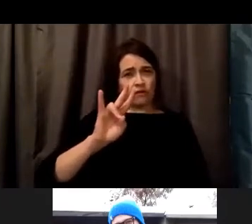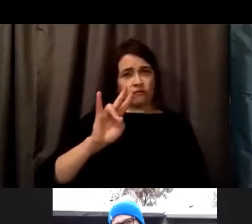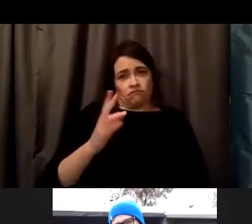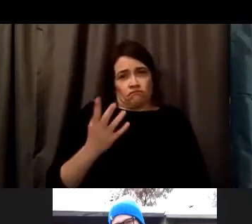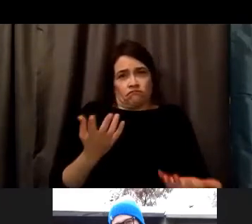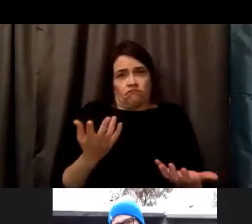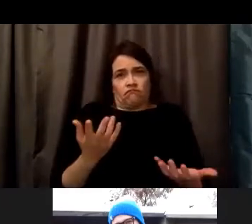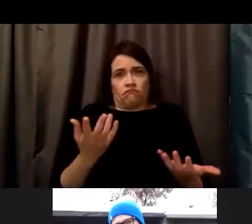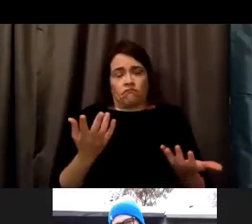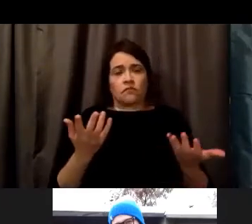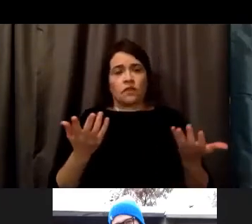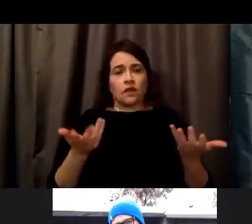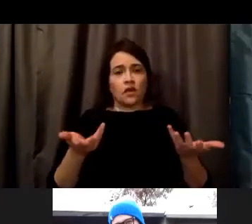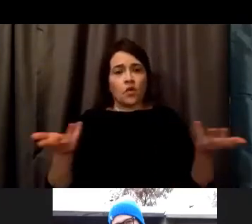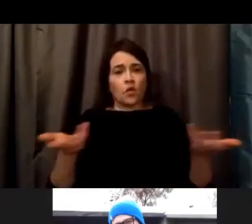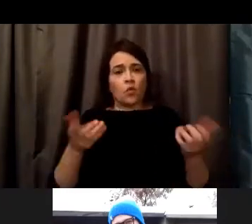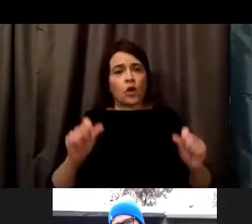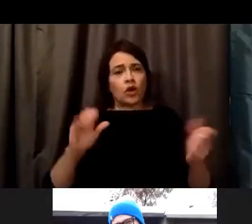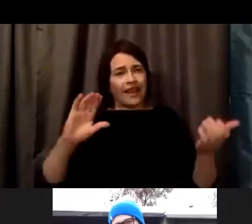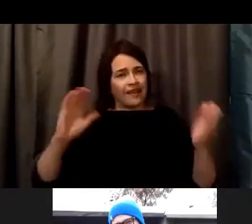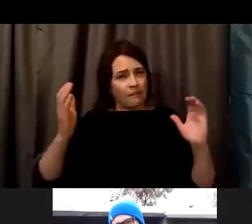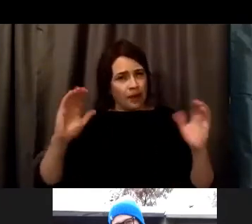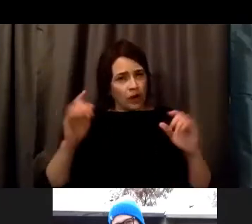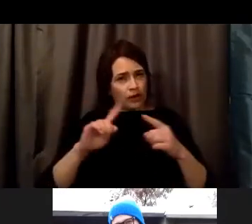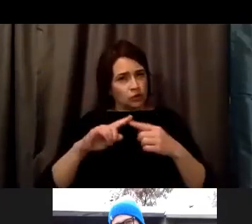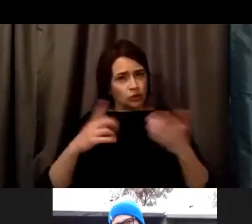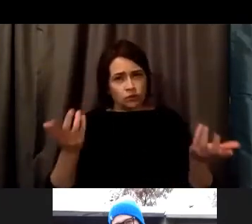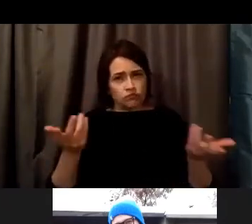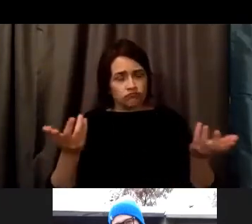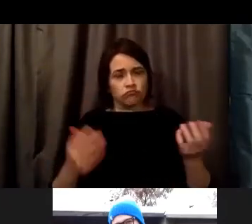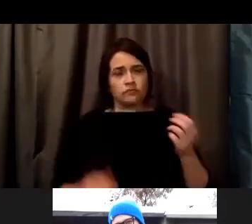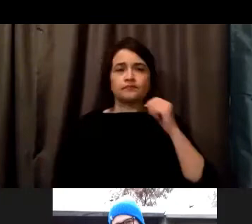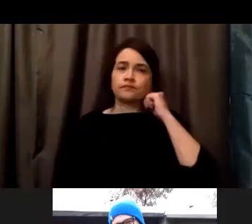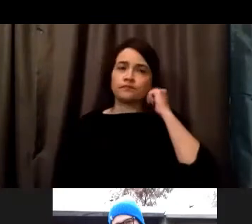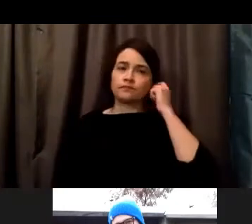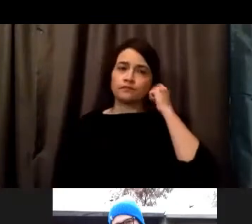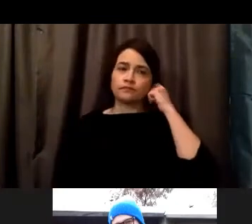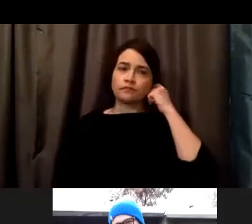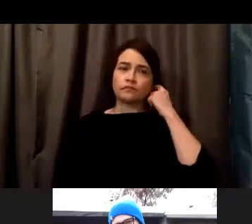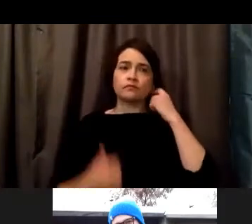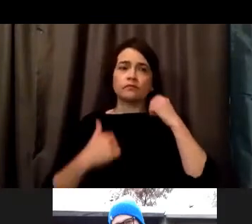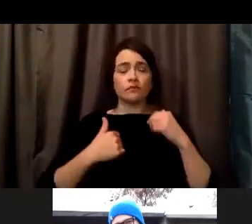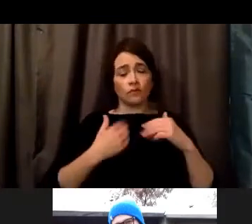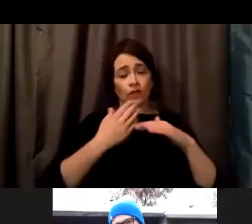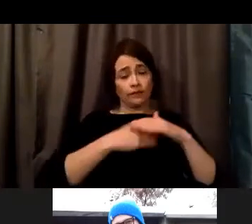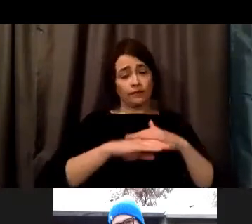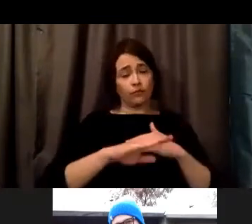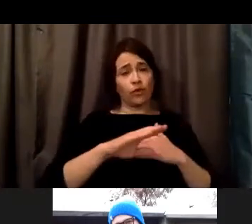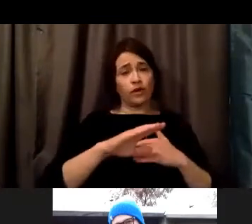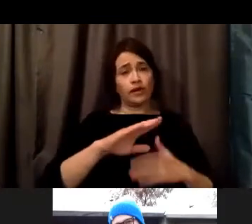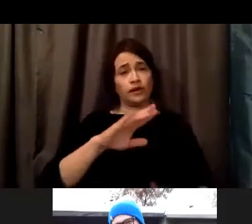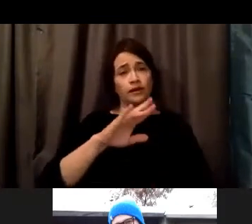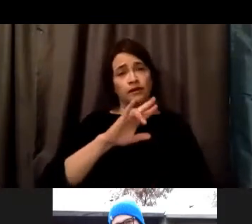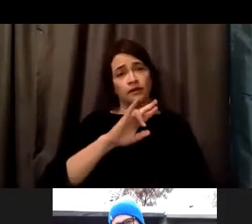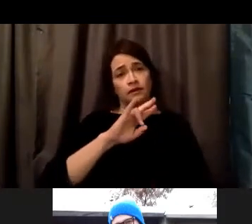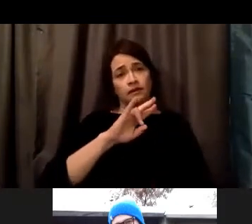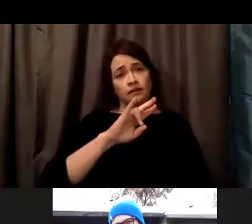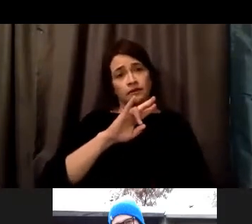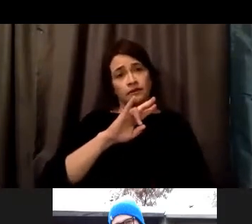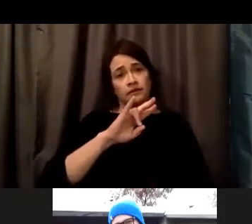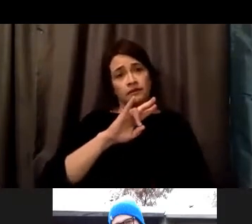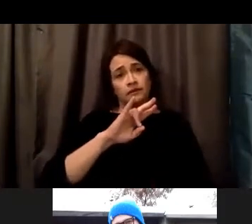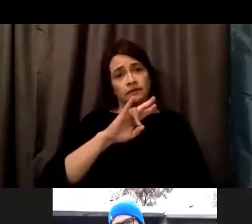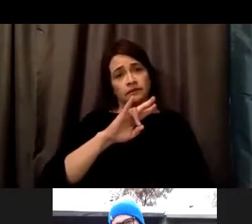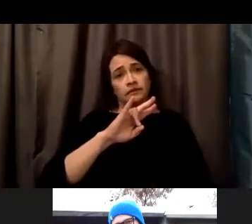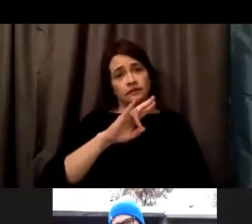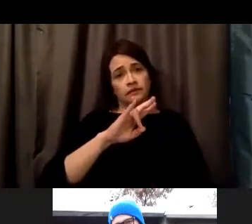You know, being born in '74 meant that I was pretty much a